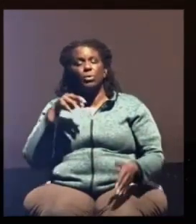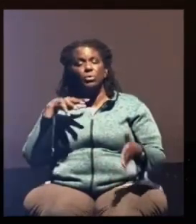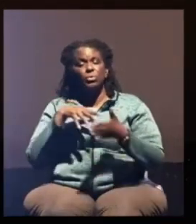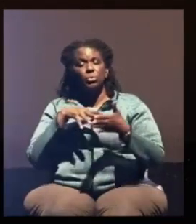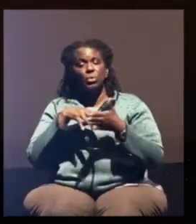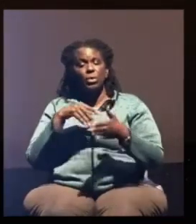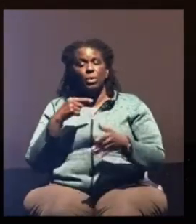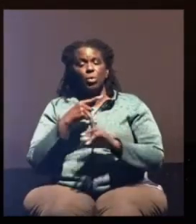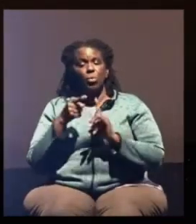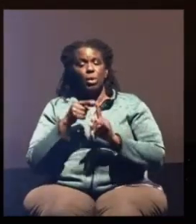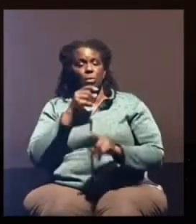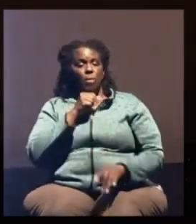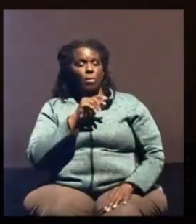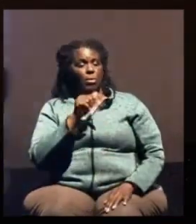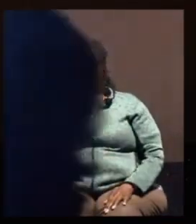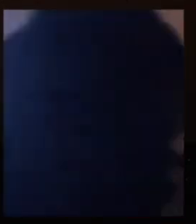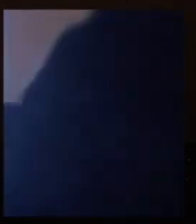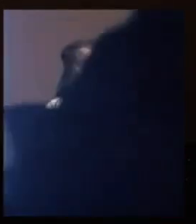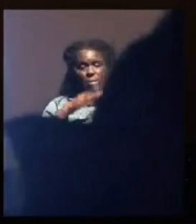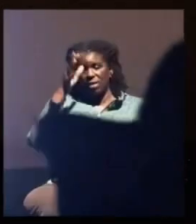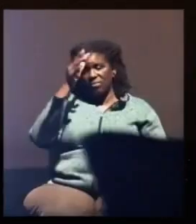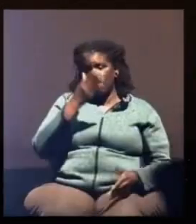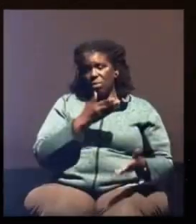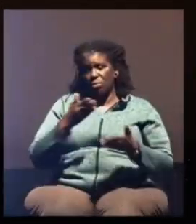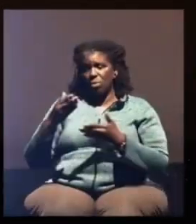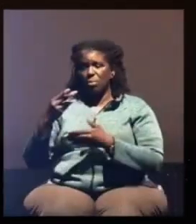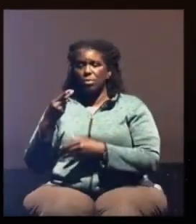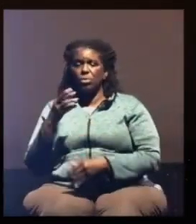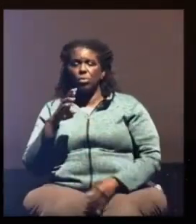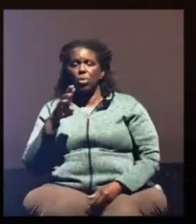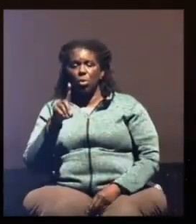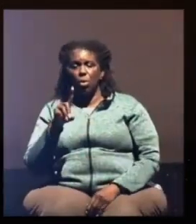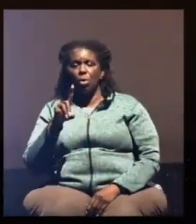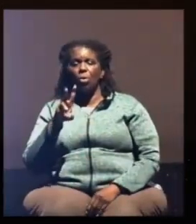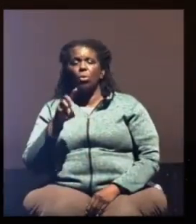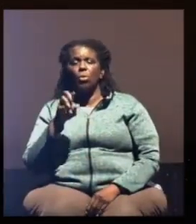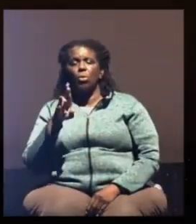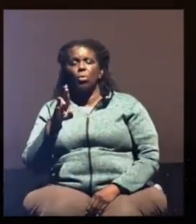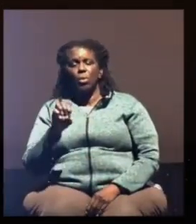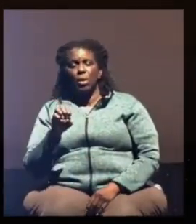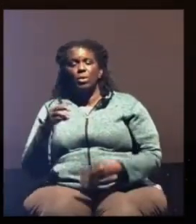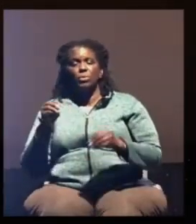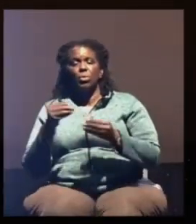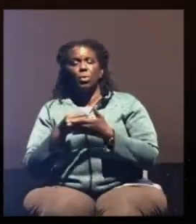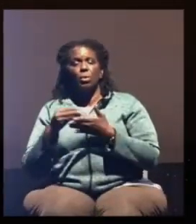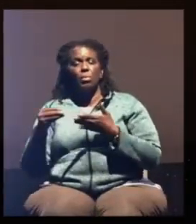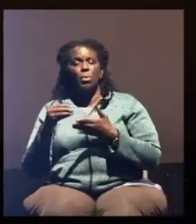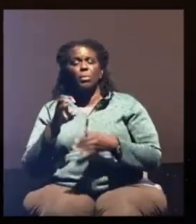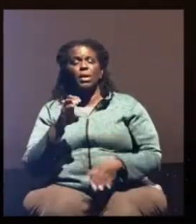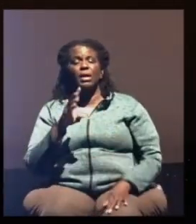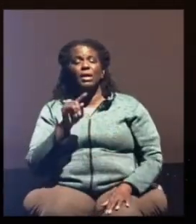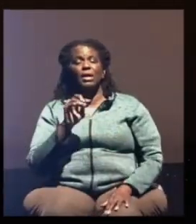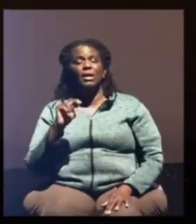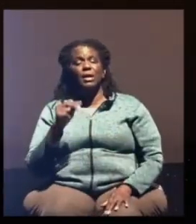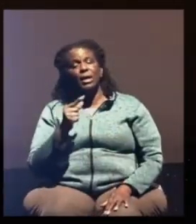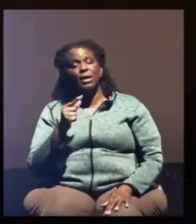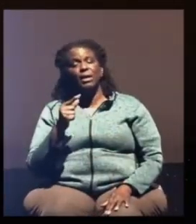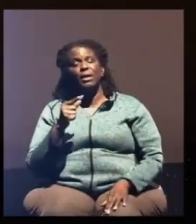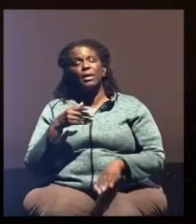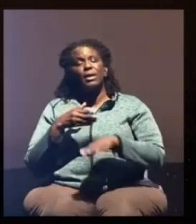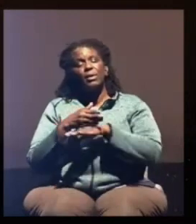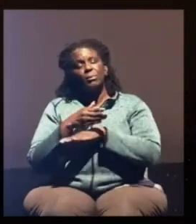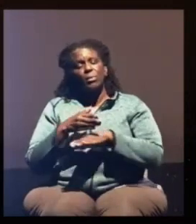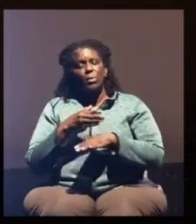about 10, my dad drove me to the hardware store and bought me my own cutting board. I was super excited. I knew I'd